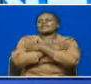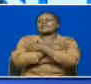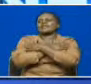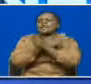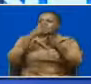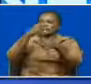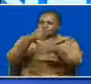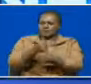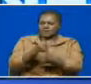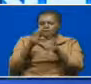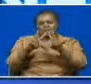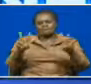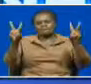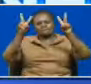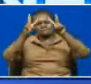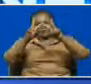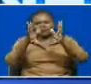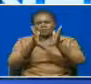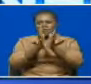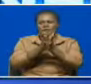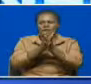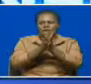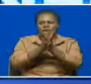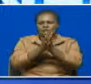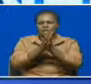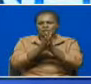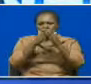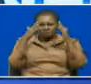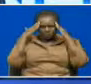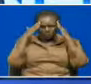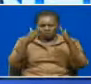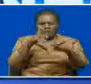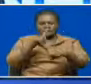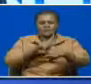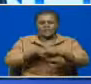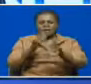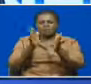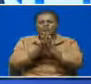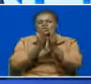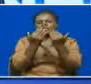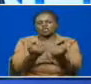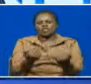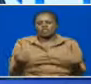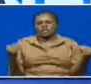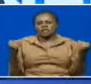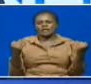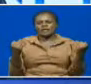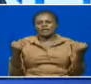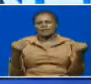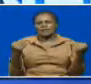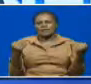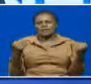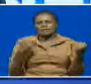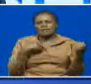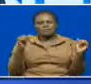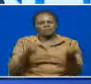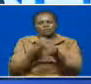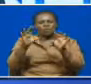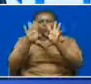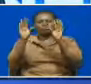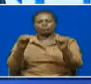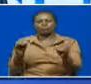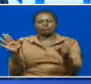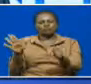trust, talk of values, and being deliberate with spending time. A lot goes into parenting. I cannot summarize